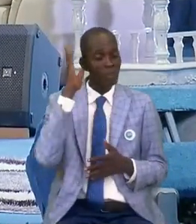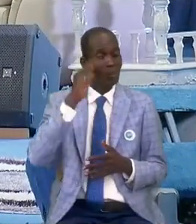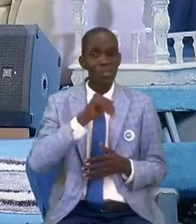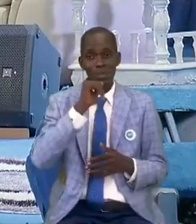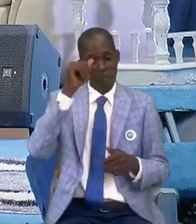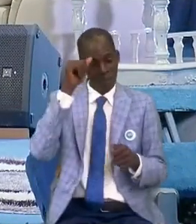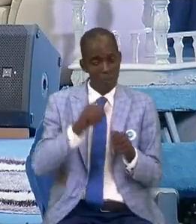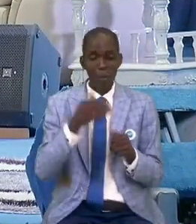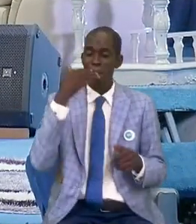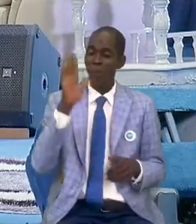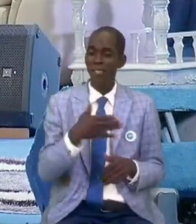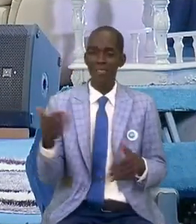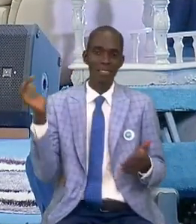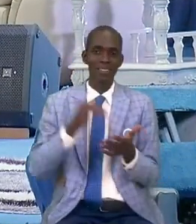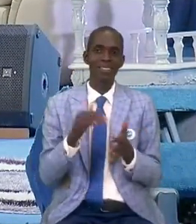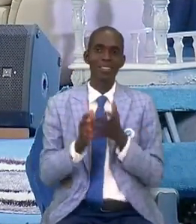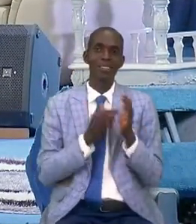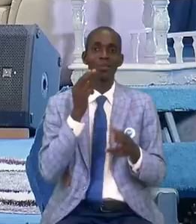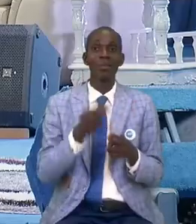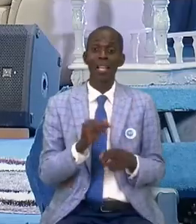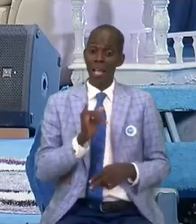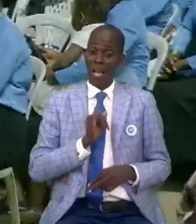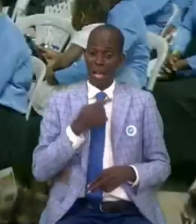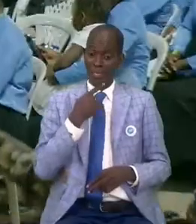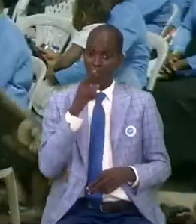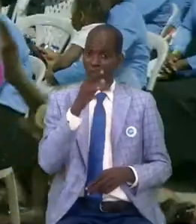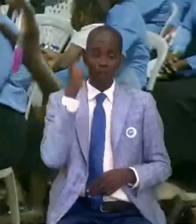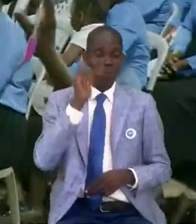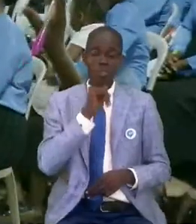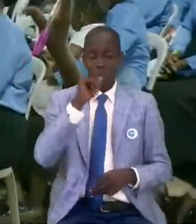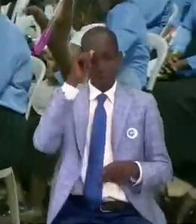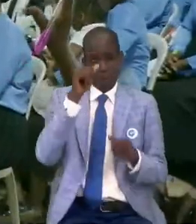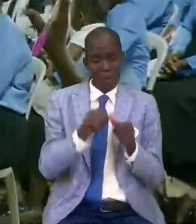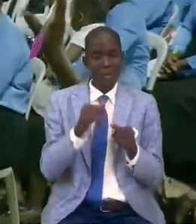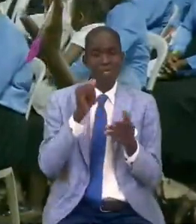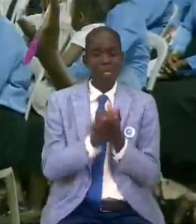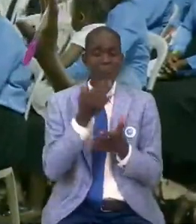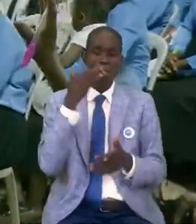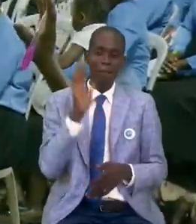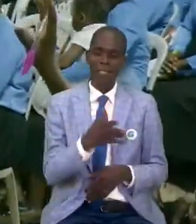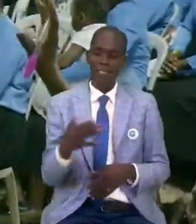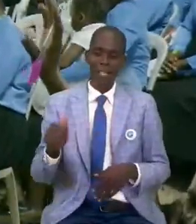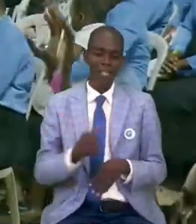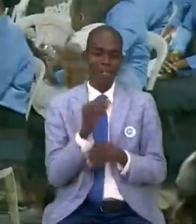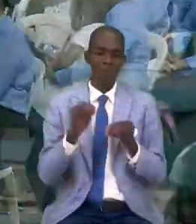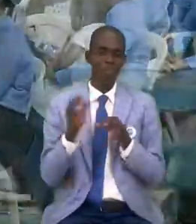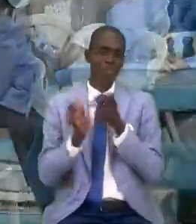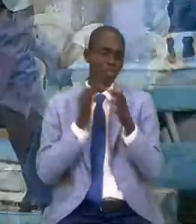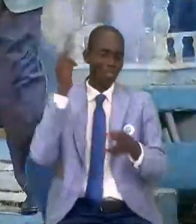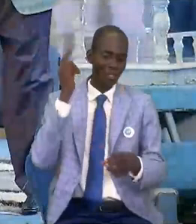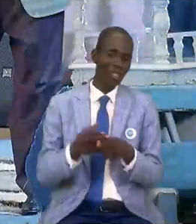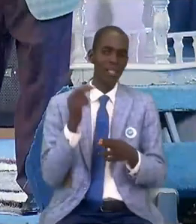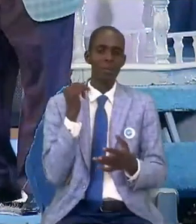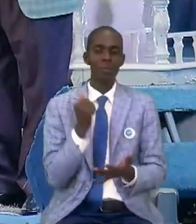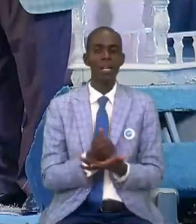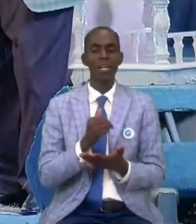not remember that bad thing anymore in Jesus' name. Now, what are